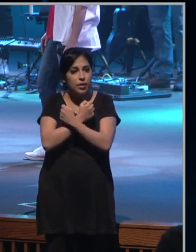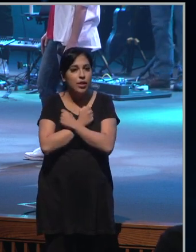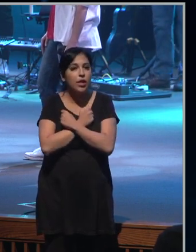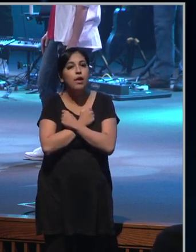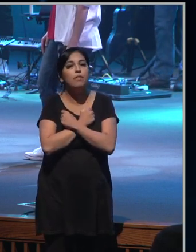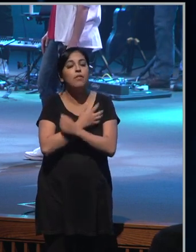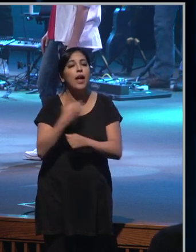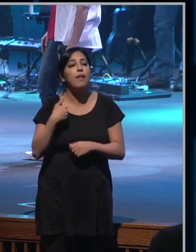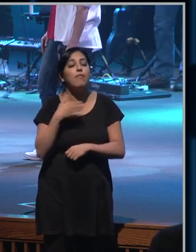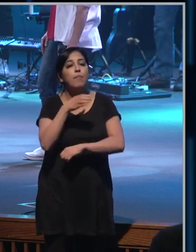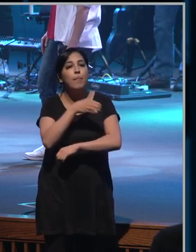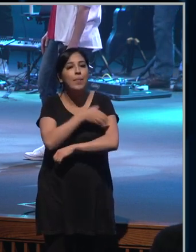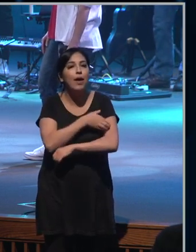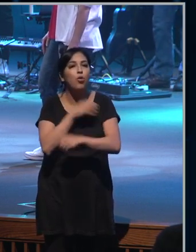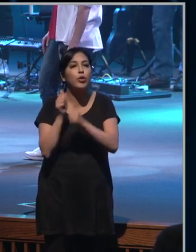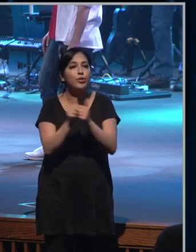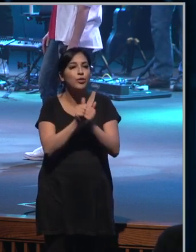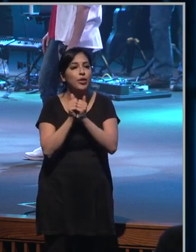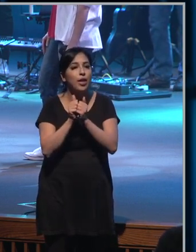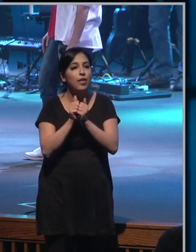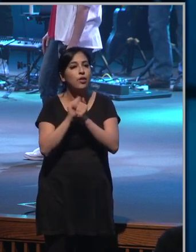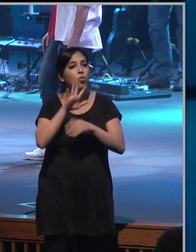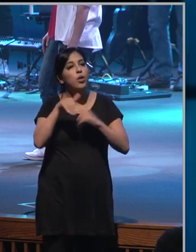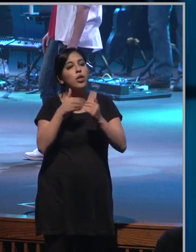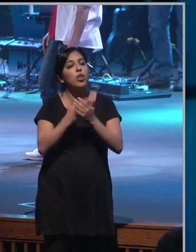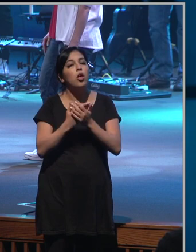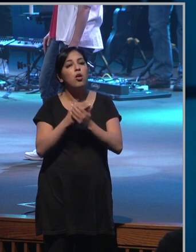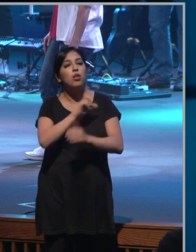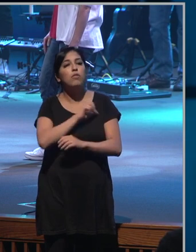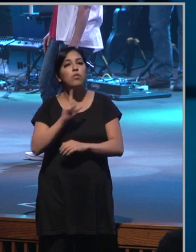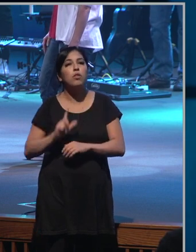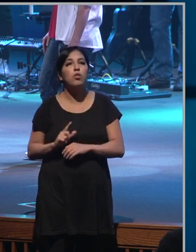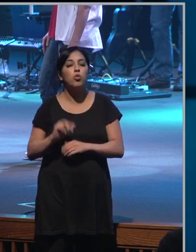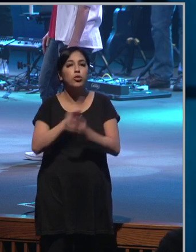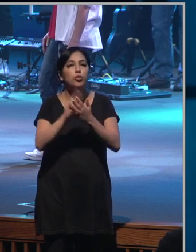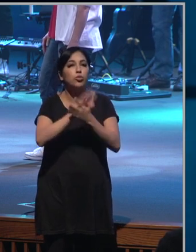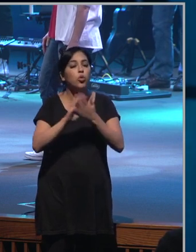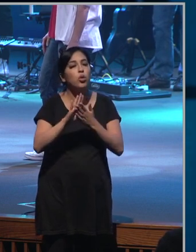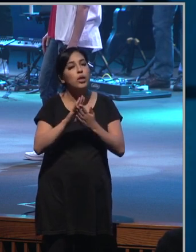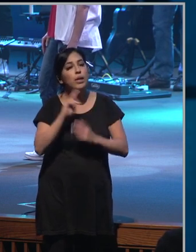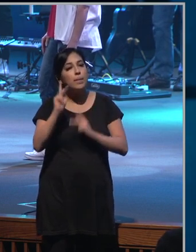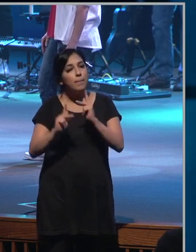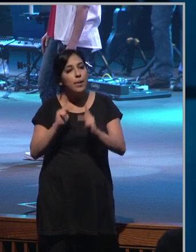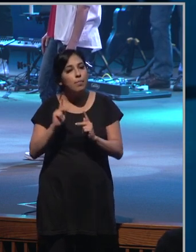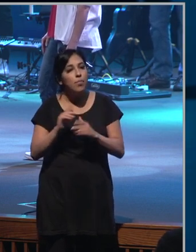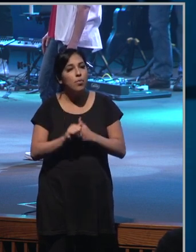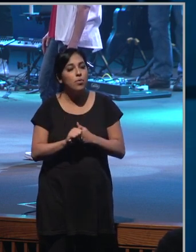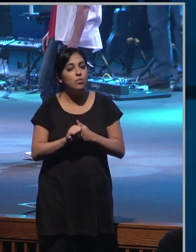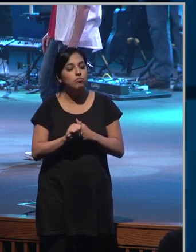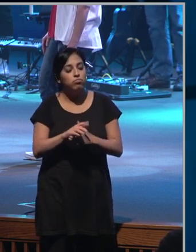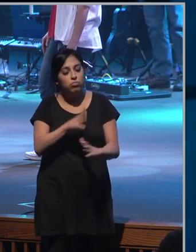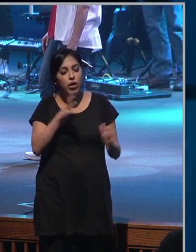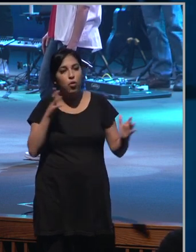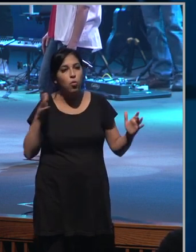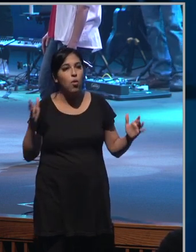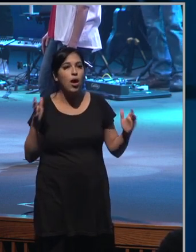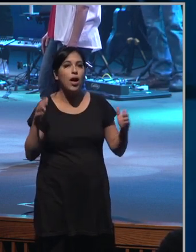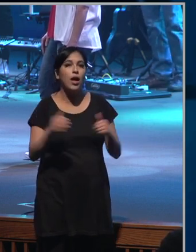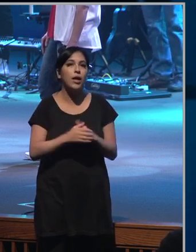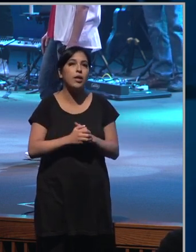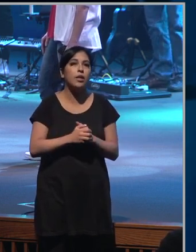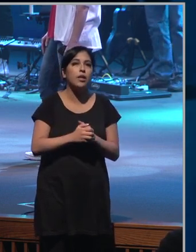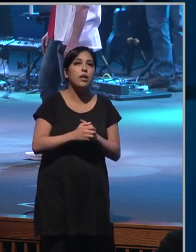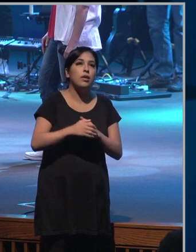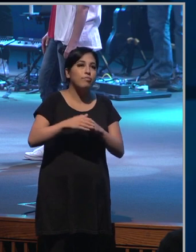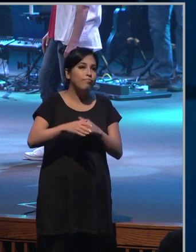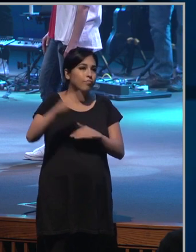have power, together with all the Lord's holy people, to grasp how wide, how long, how high,